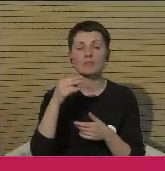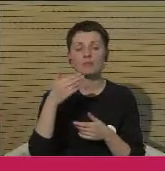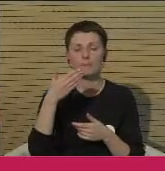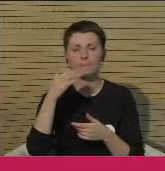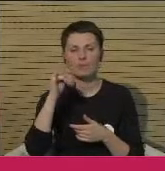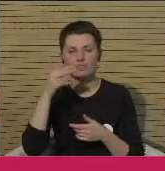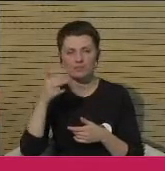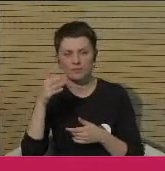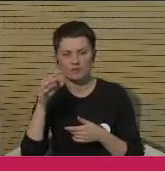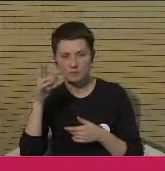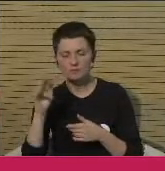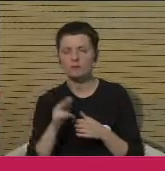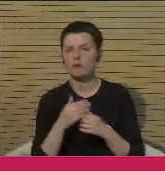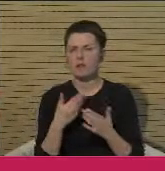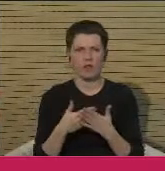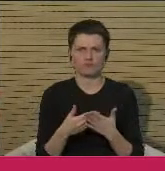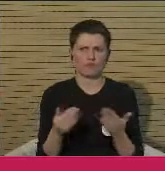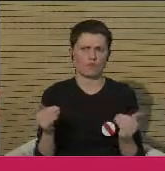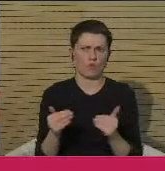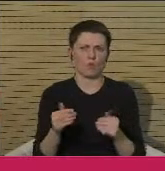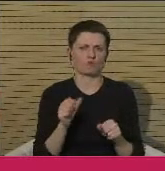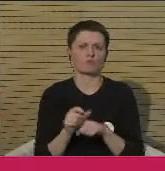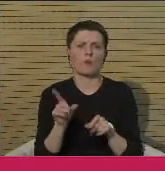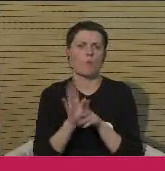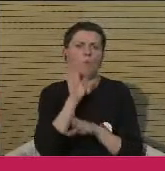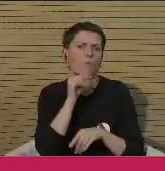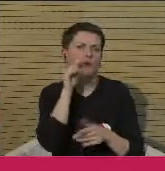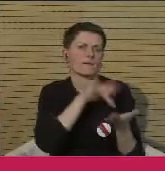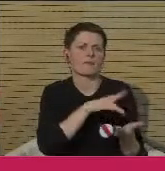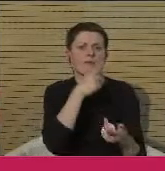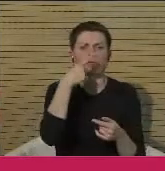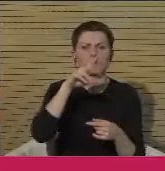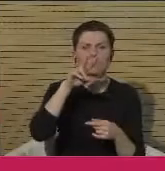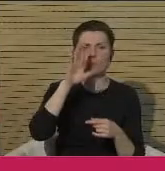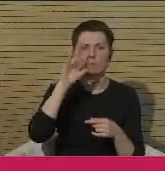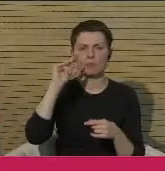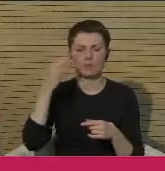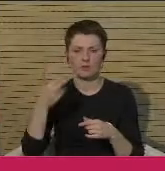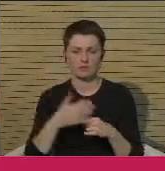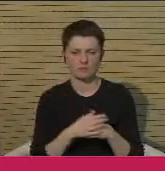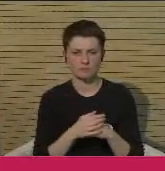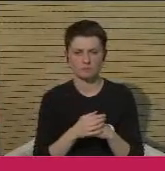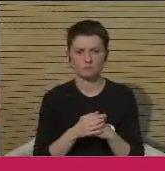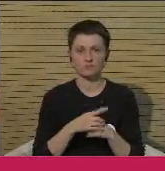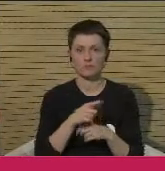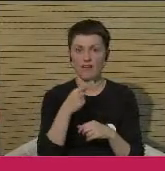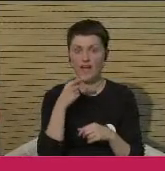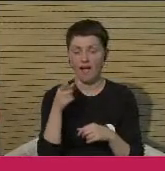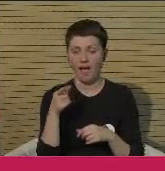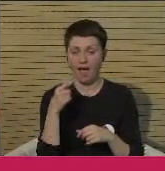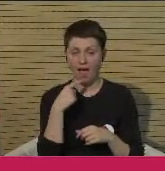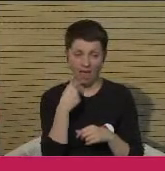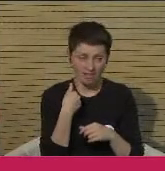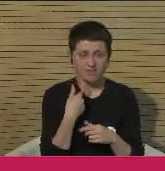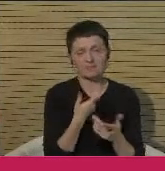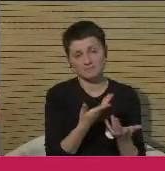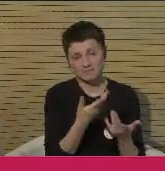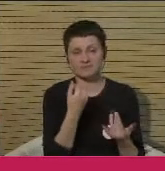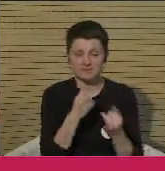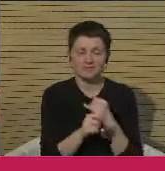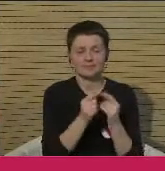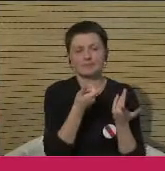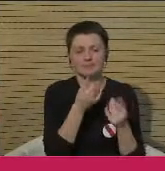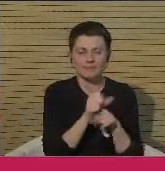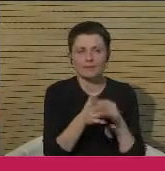reality, for example, of Minsk, why not copy the idea of